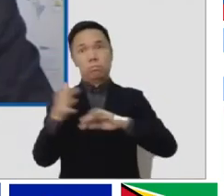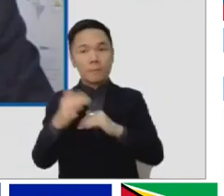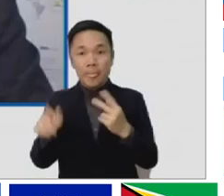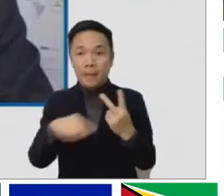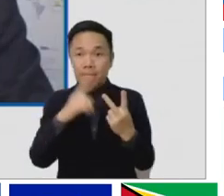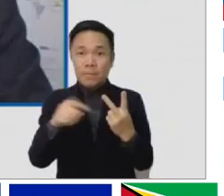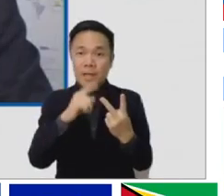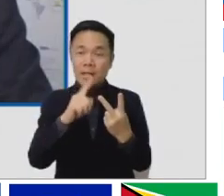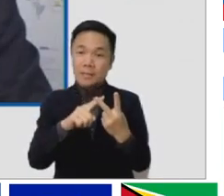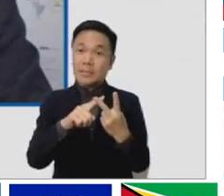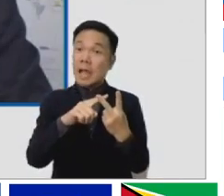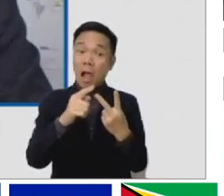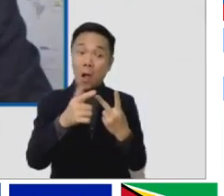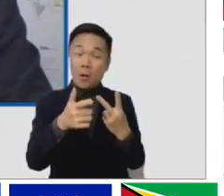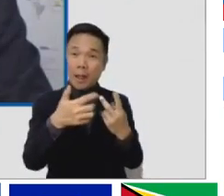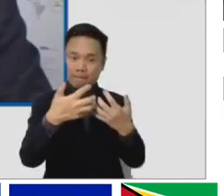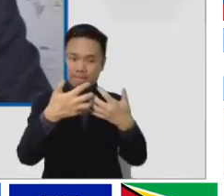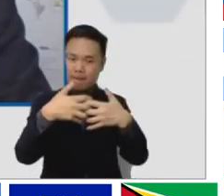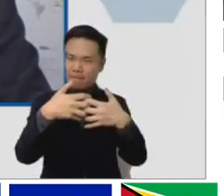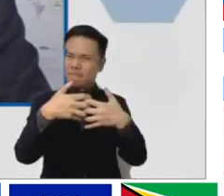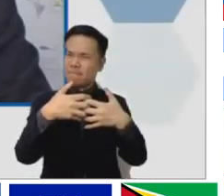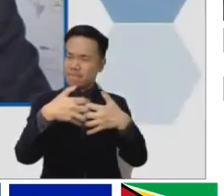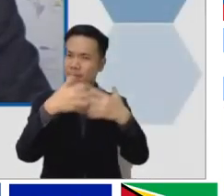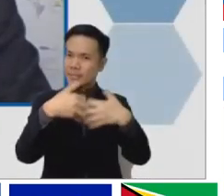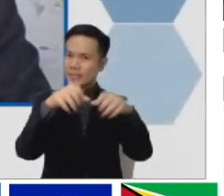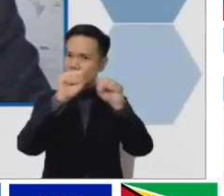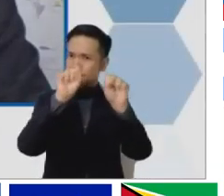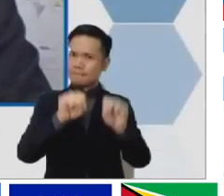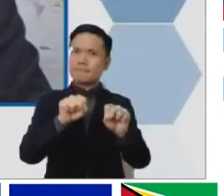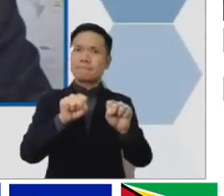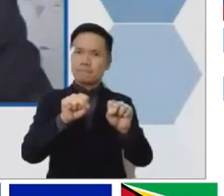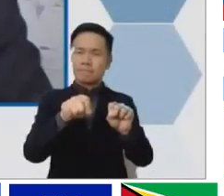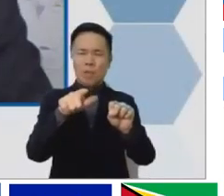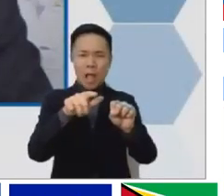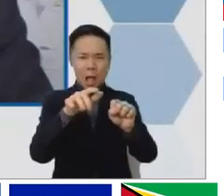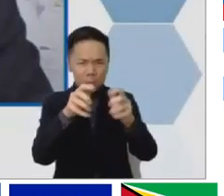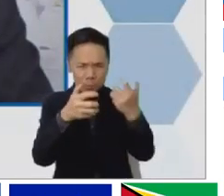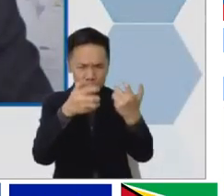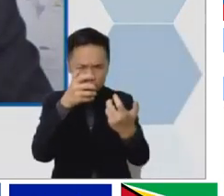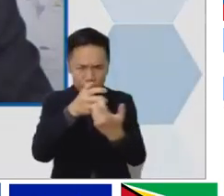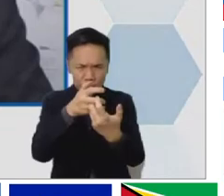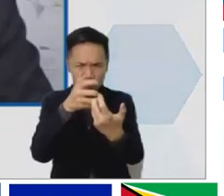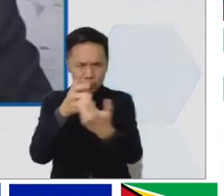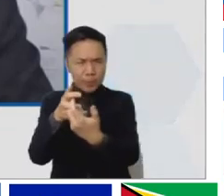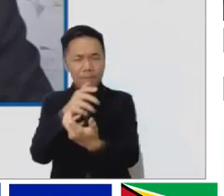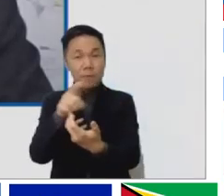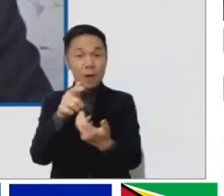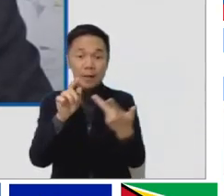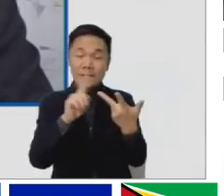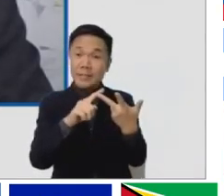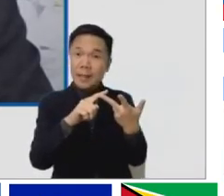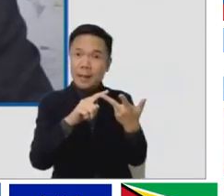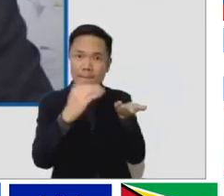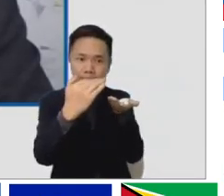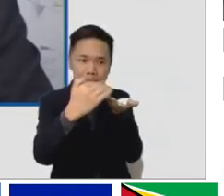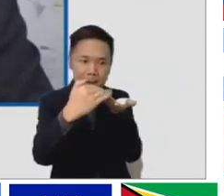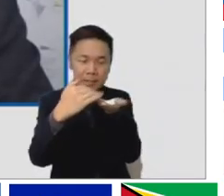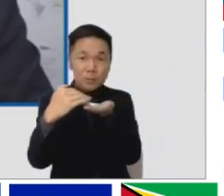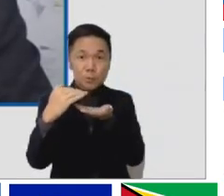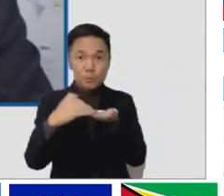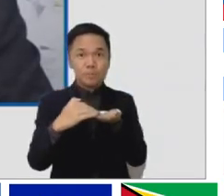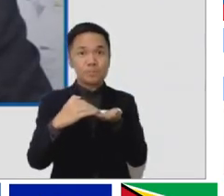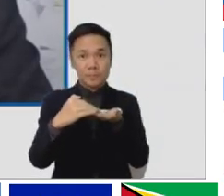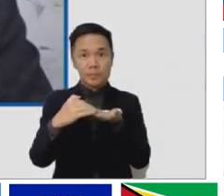mechanism to be further strengthened through lessons and experiences. Partnerships for effective coordination.